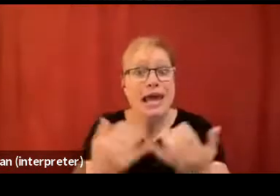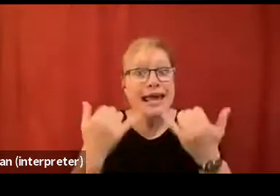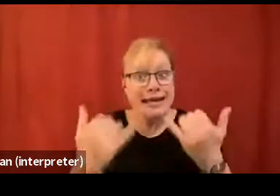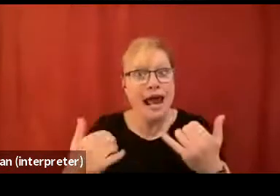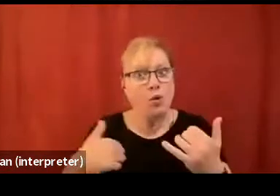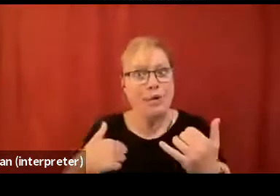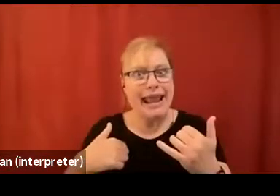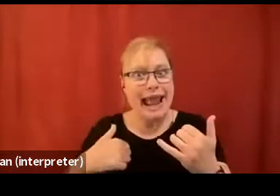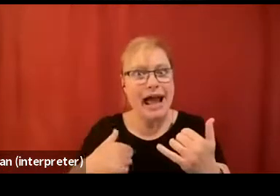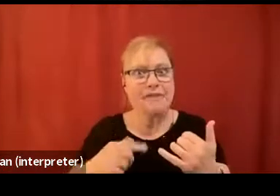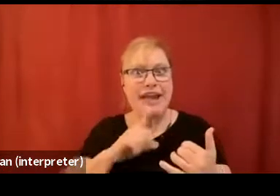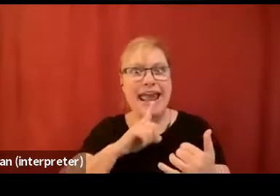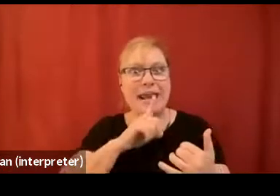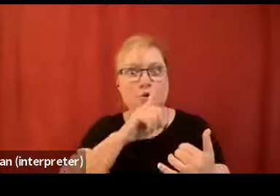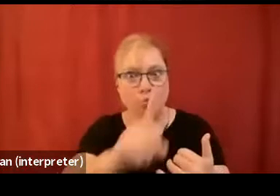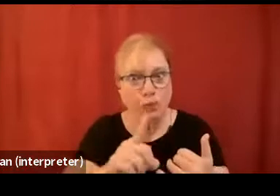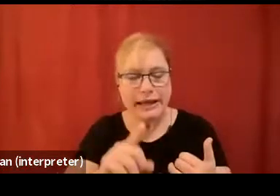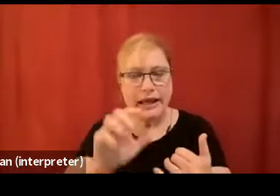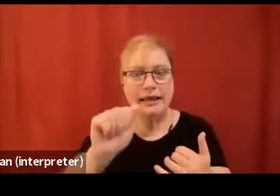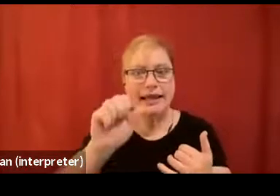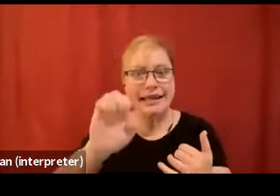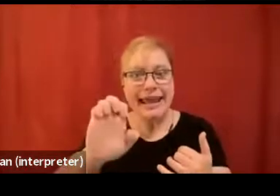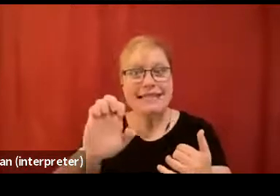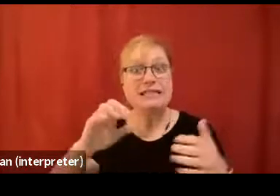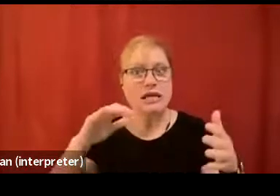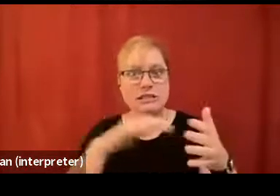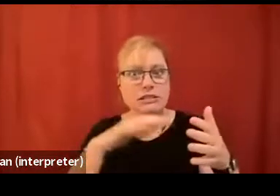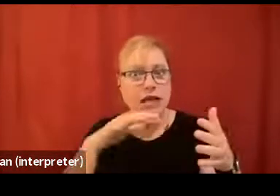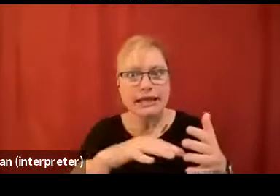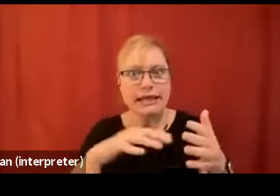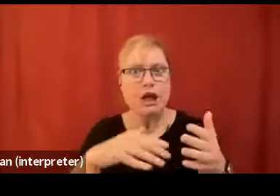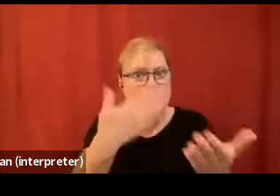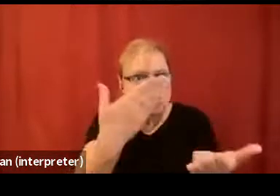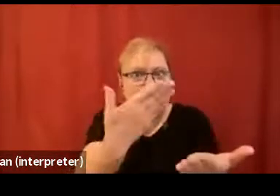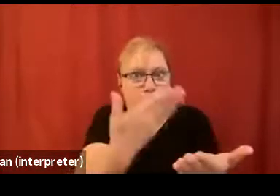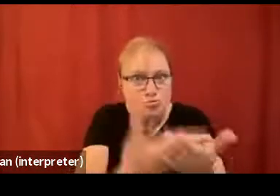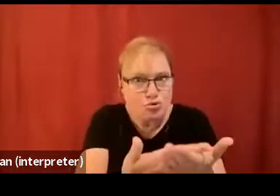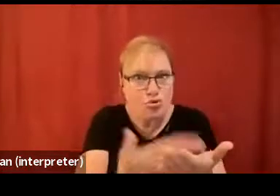kind of leadership is important in every conversation.